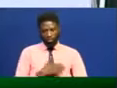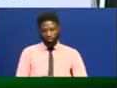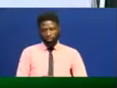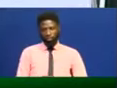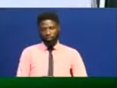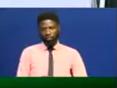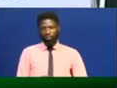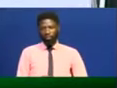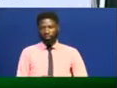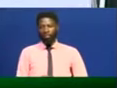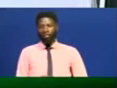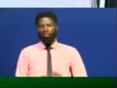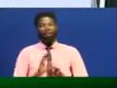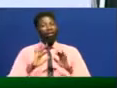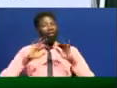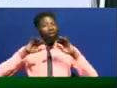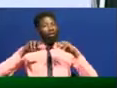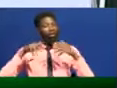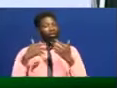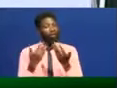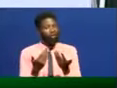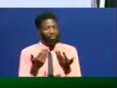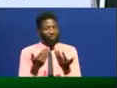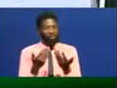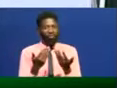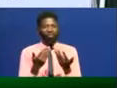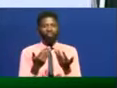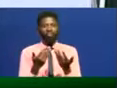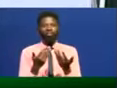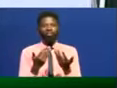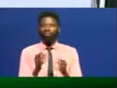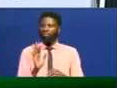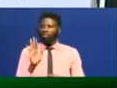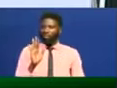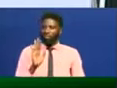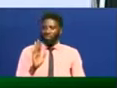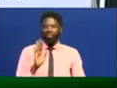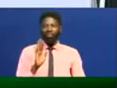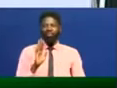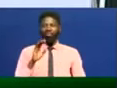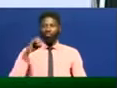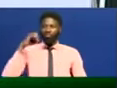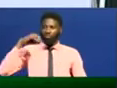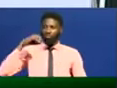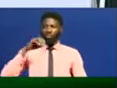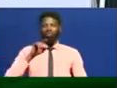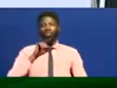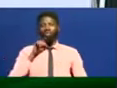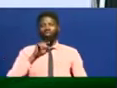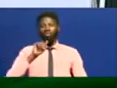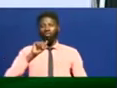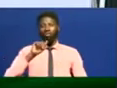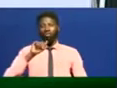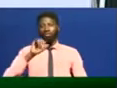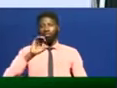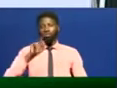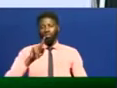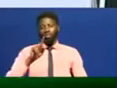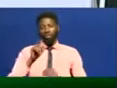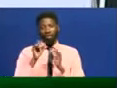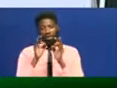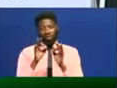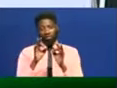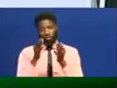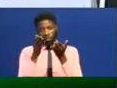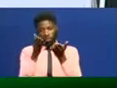with an electronic substitution board. Zach, if you are in the room, I am finishing my submission with